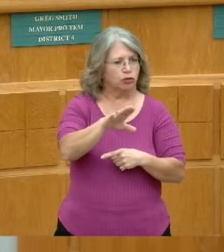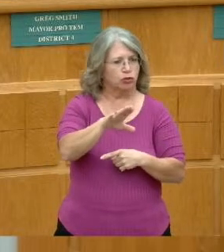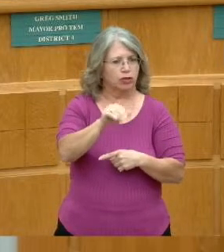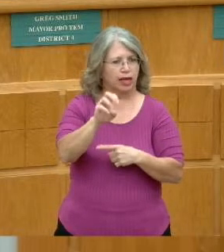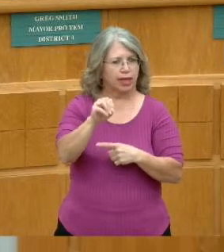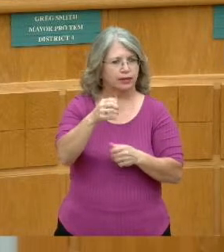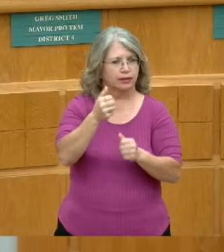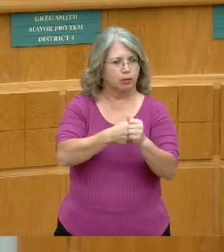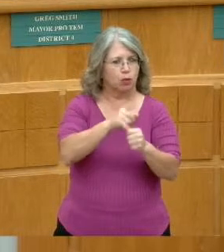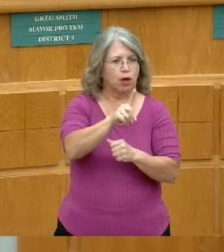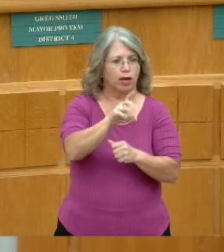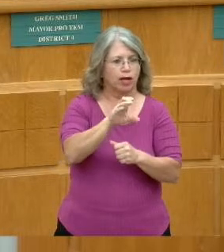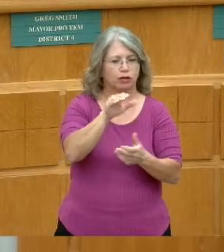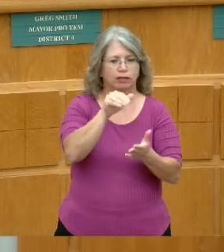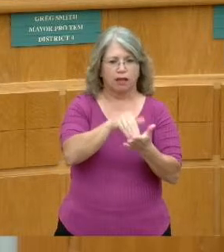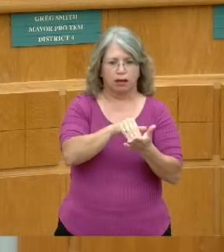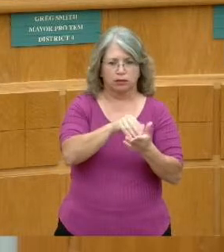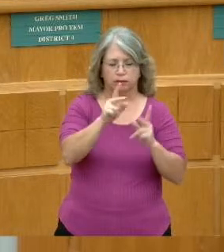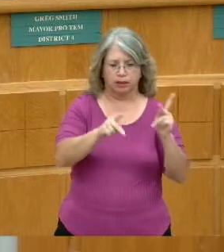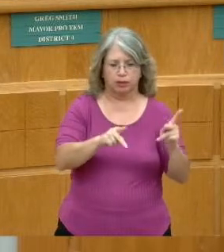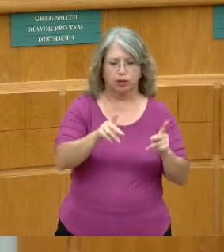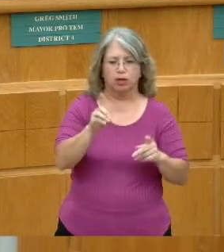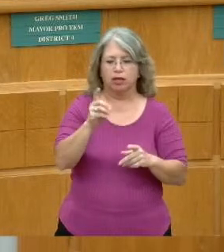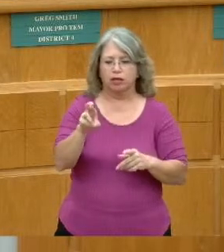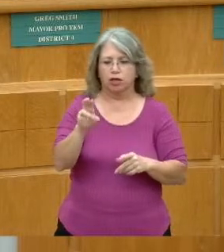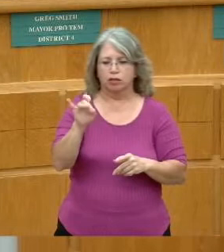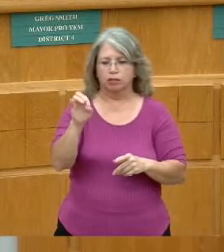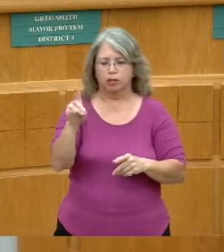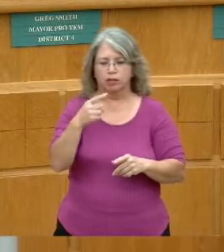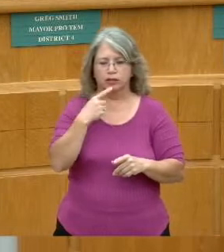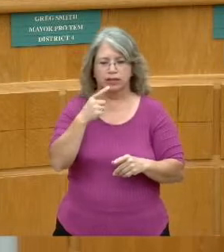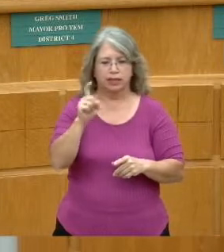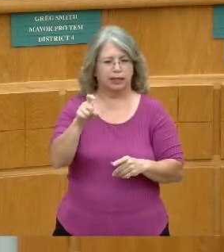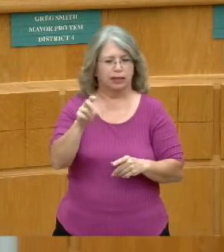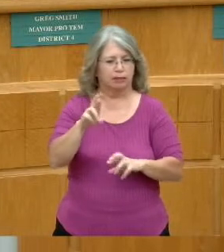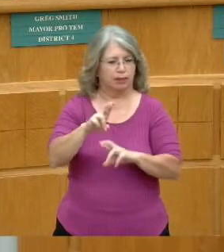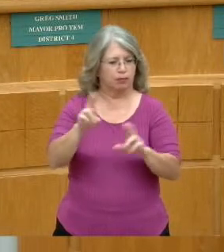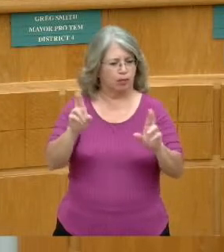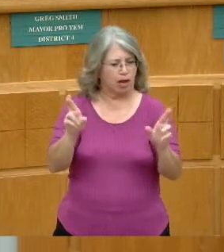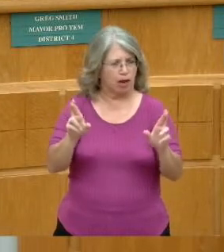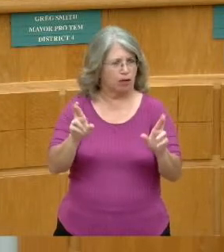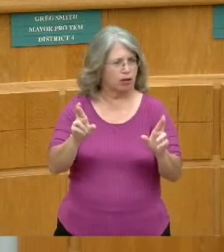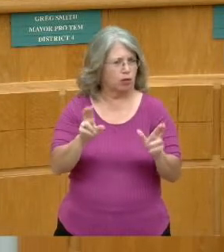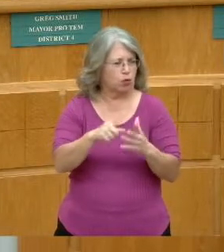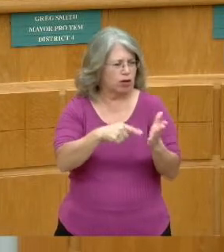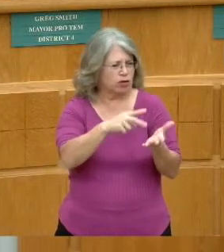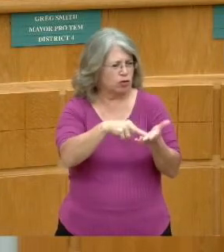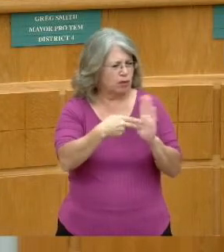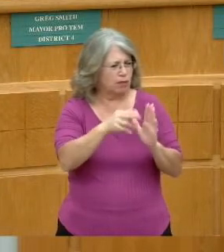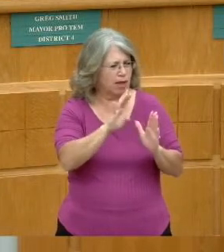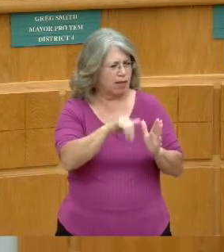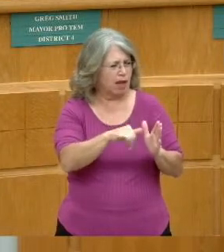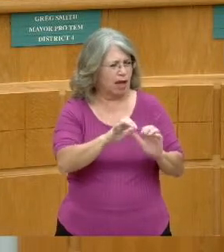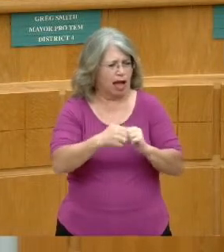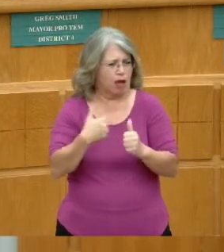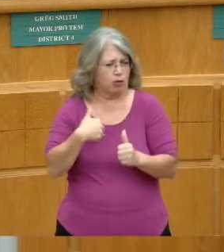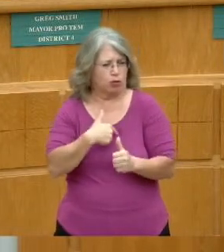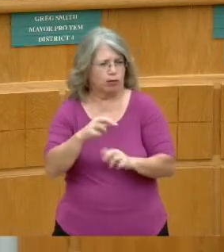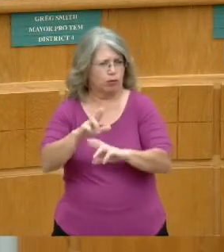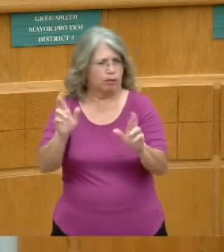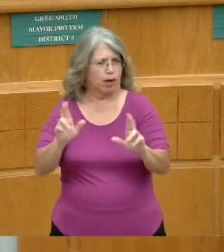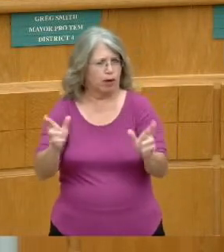Bird said, "We need to be prepared." What is he referring to, and how do we prepare?